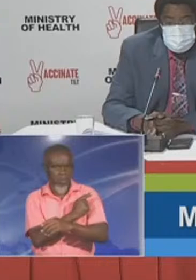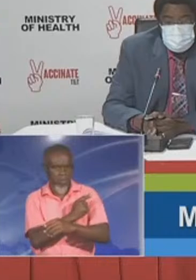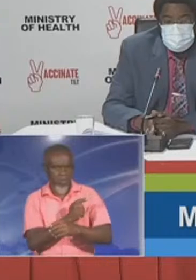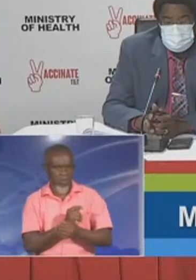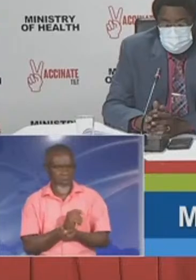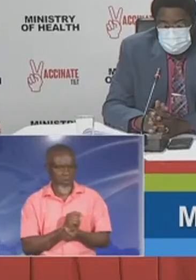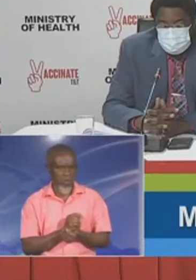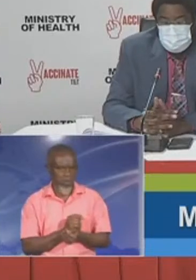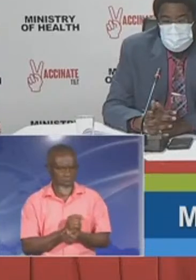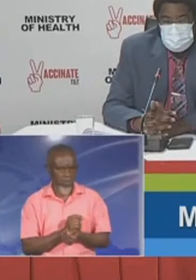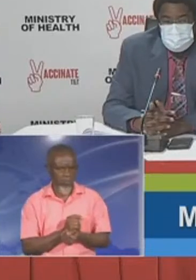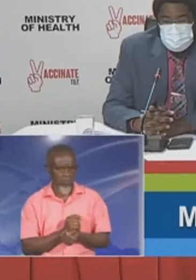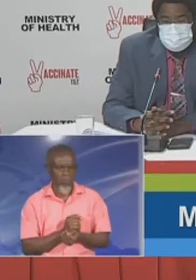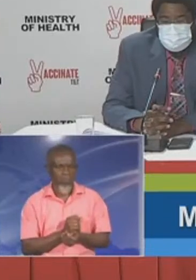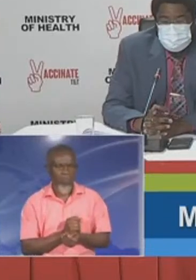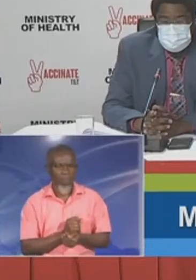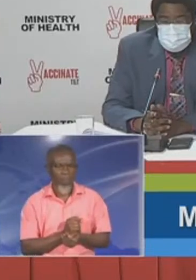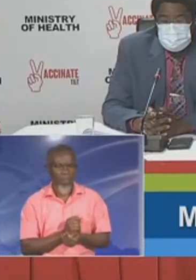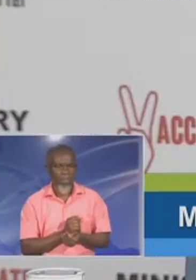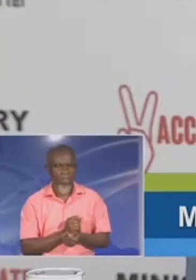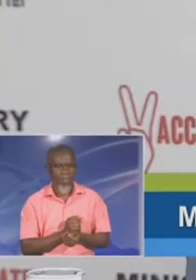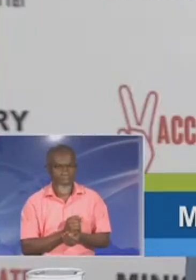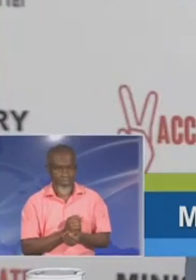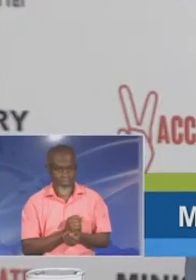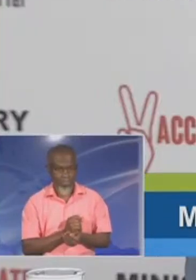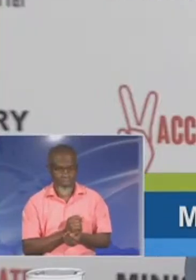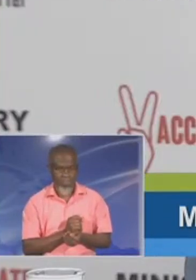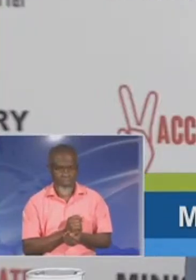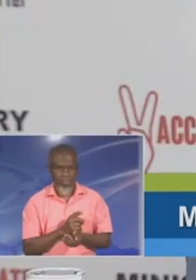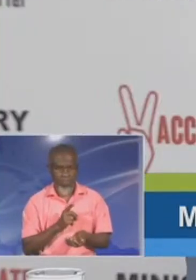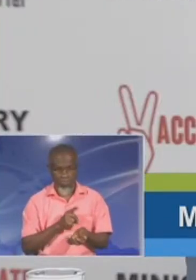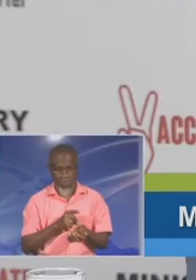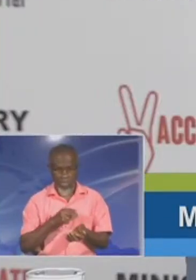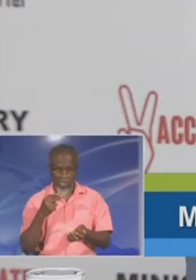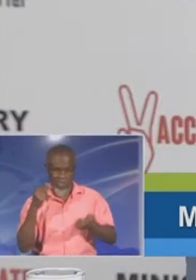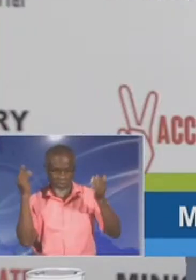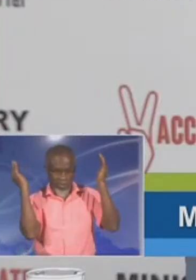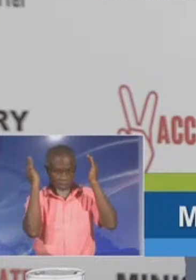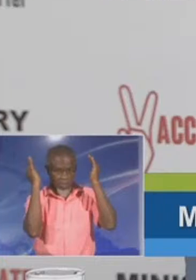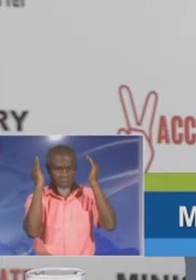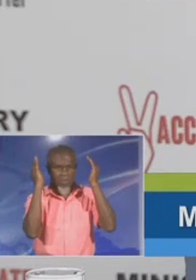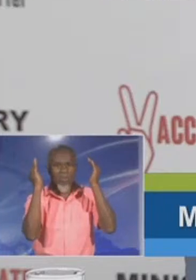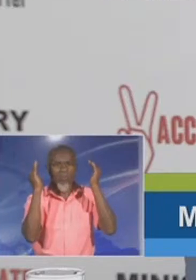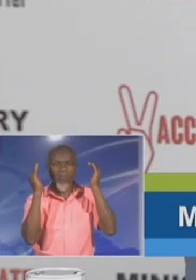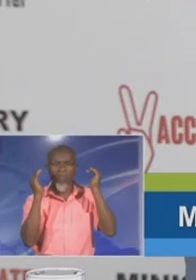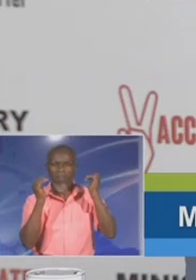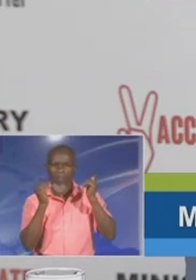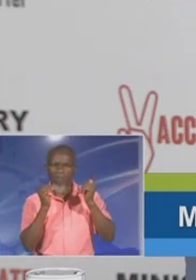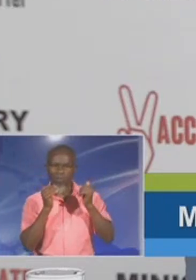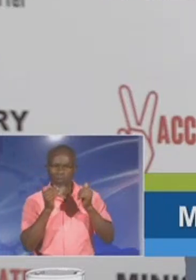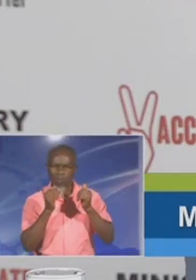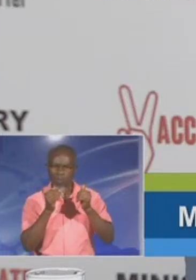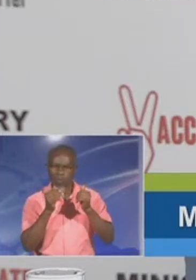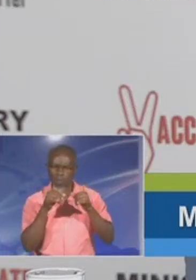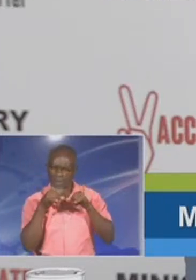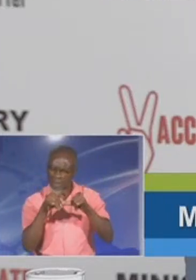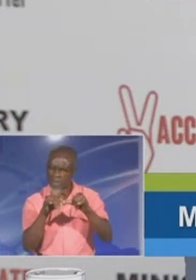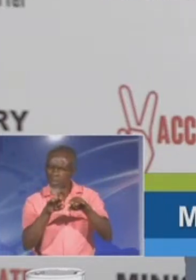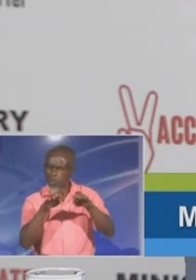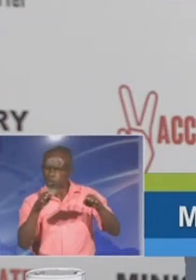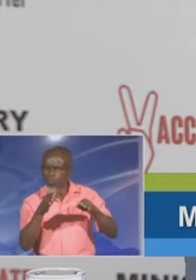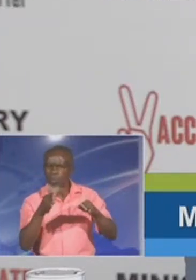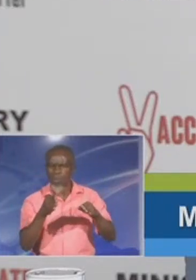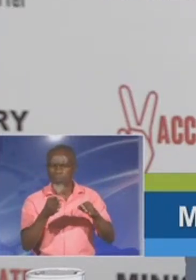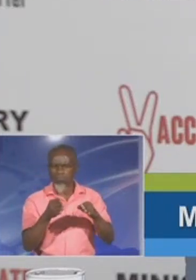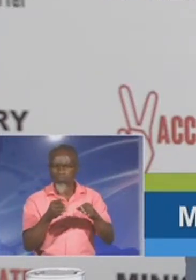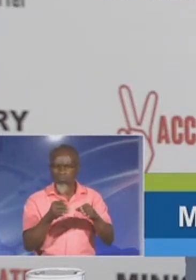Dr. Hines, you want to take the first question? Okay, I'll take the first question. Again, what remains open or doesn't remain open, what